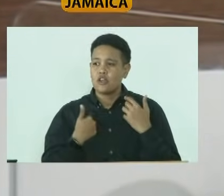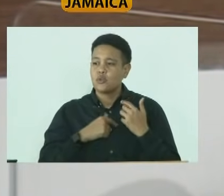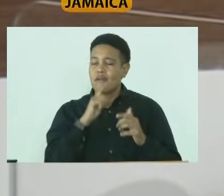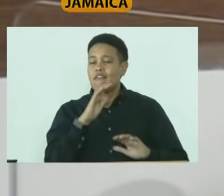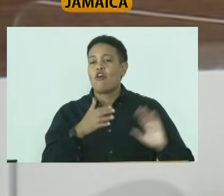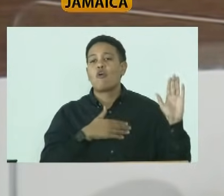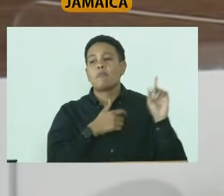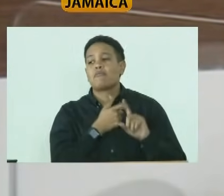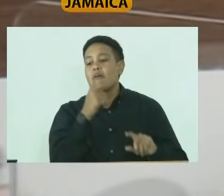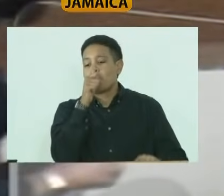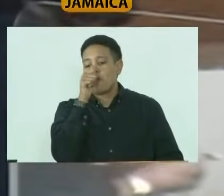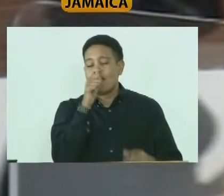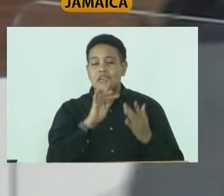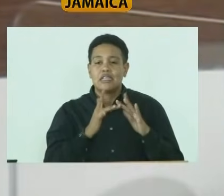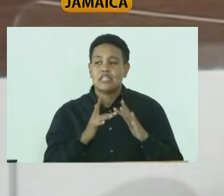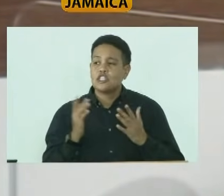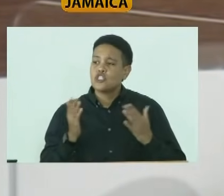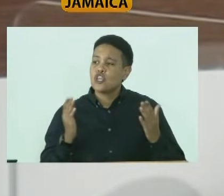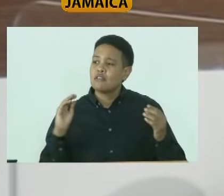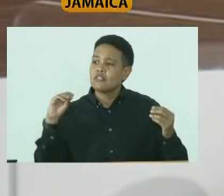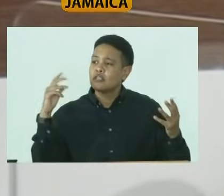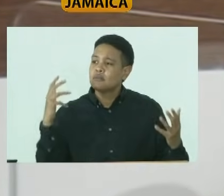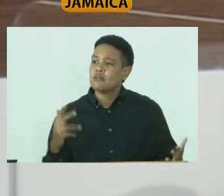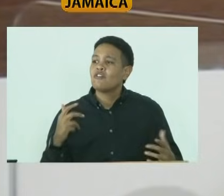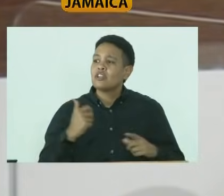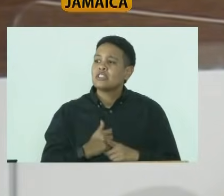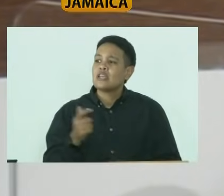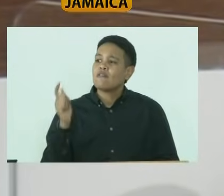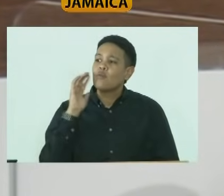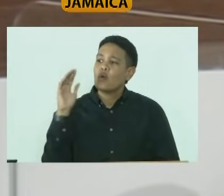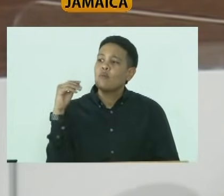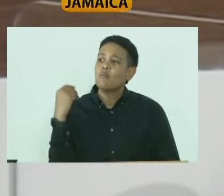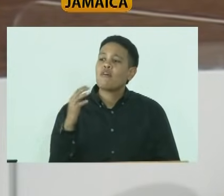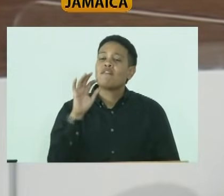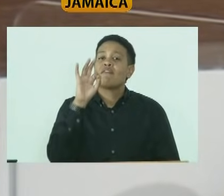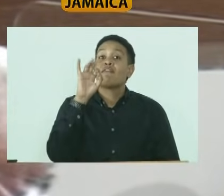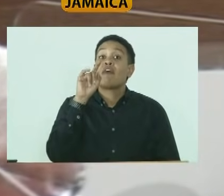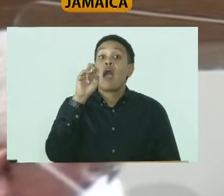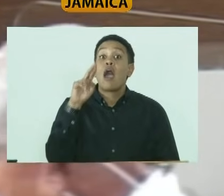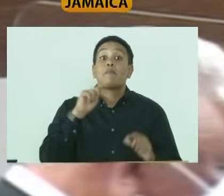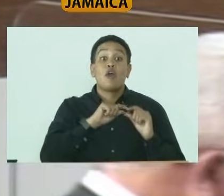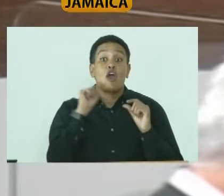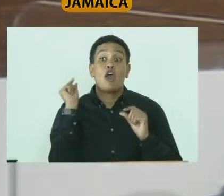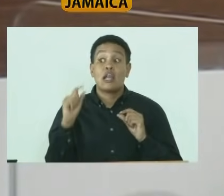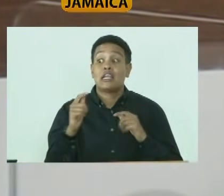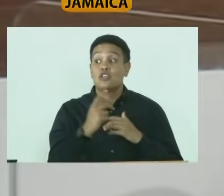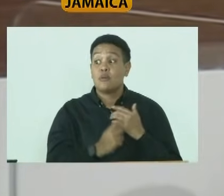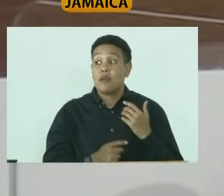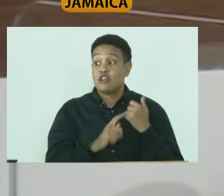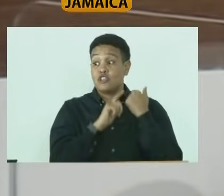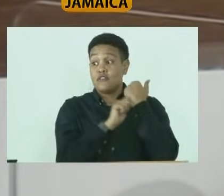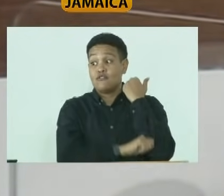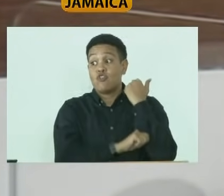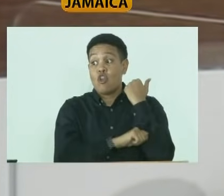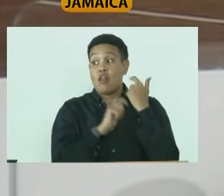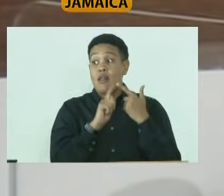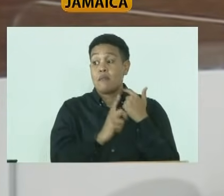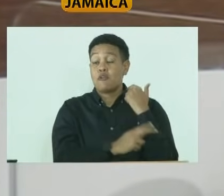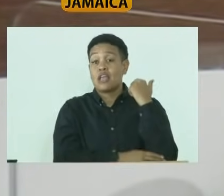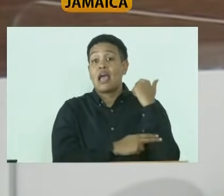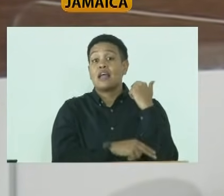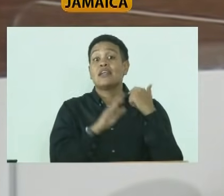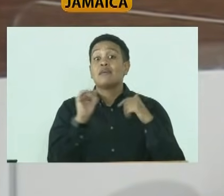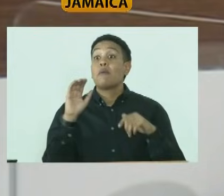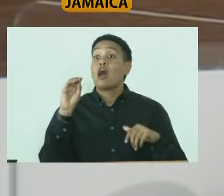from a private internet service provider that will provide fiber connectivity to the parishes of Terrelonge and Hanover by the end